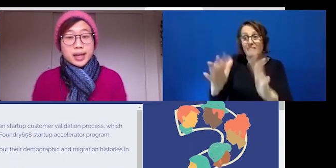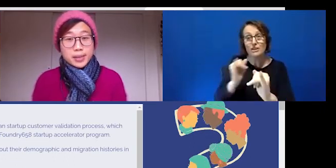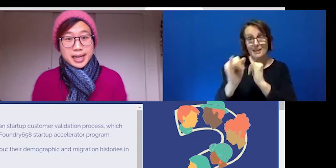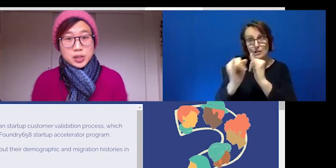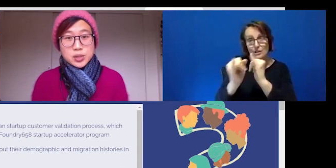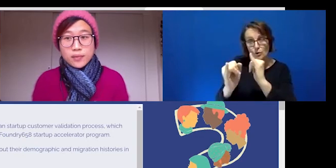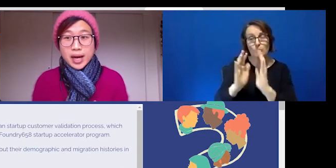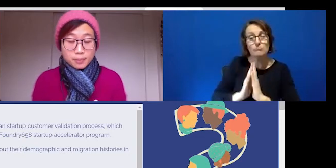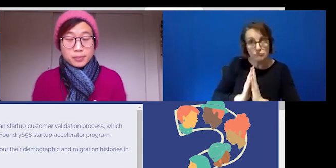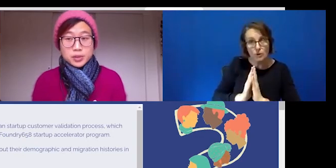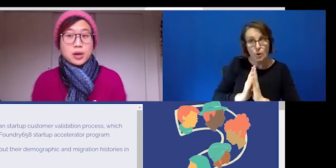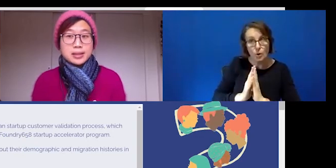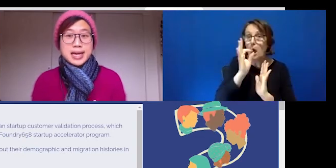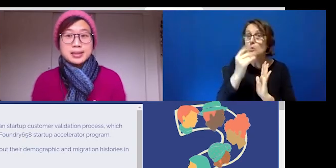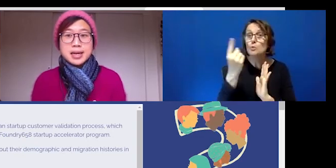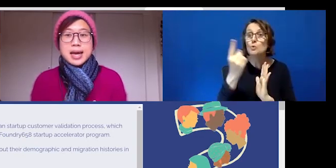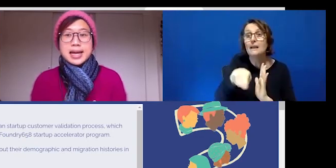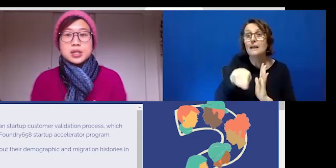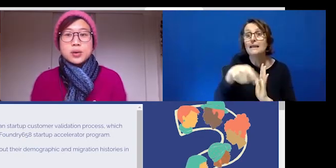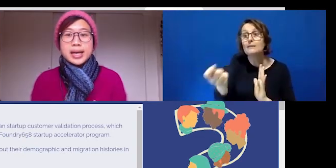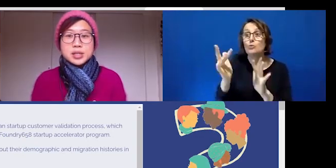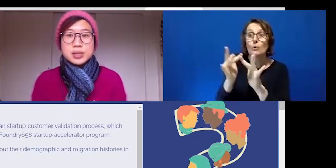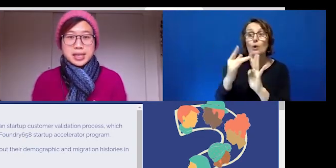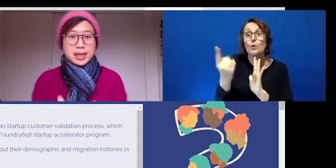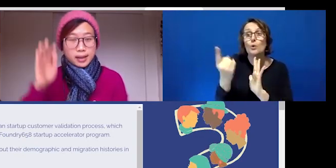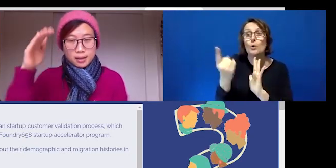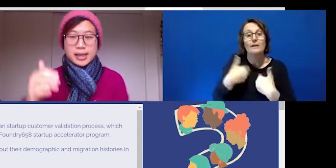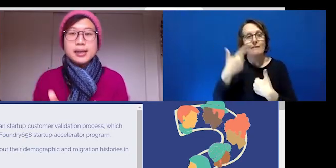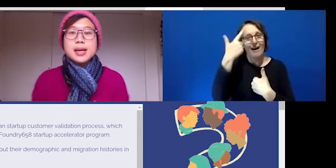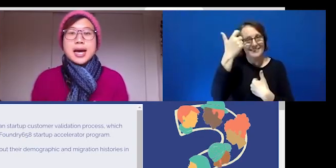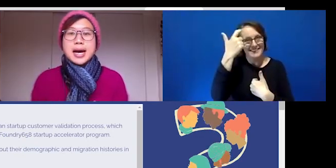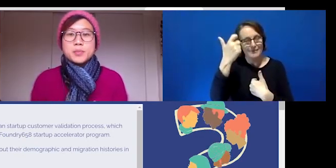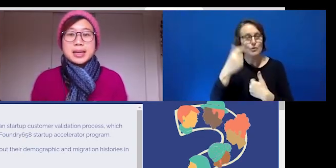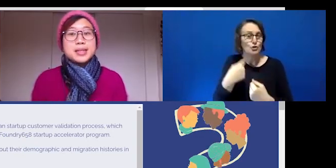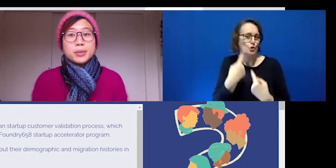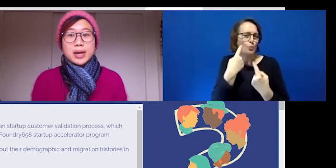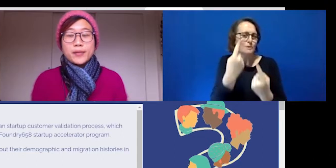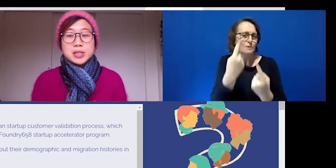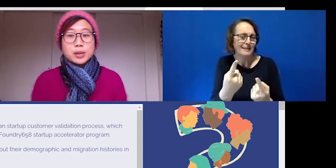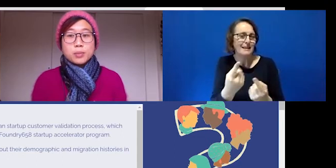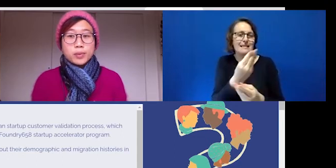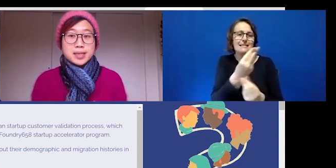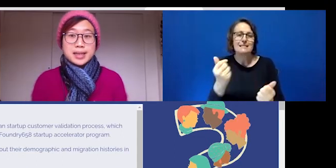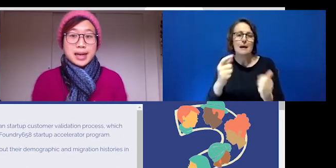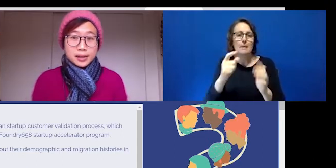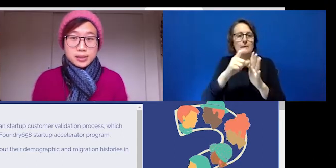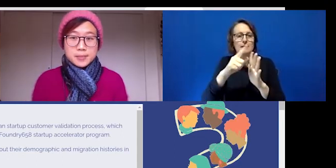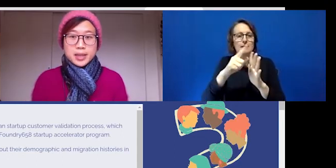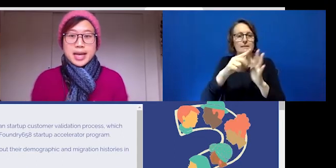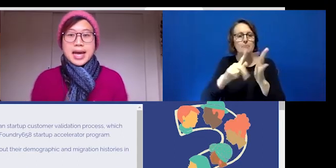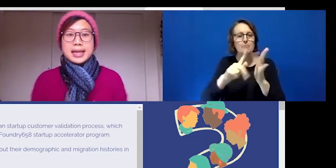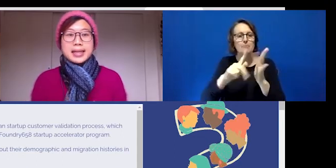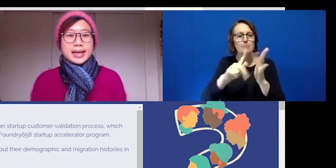for recommendations of other people to contact. And so as you'll see in a minute, some demographics were more present than